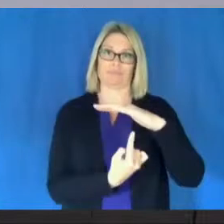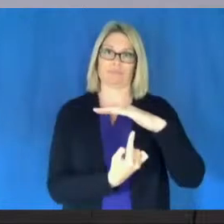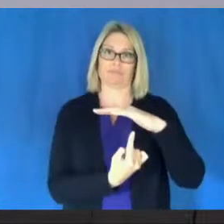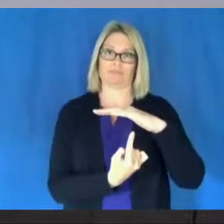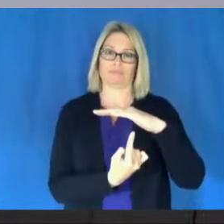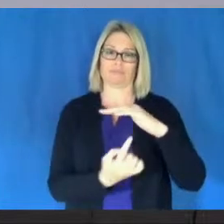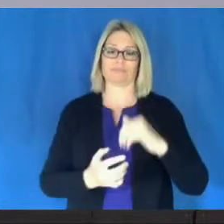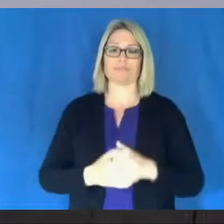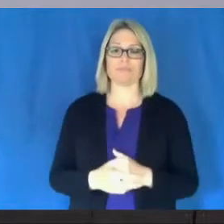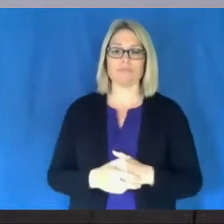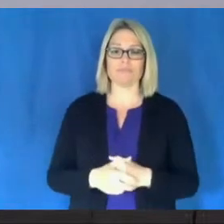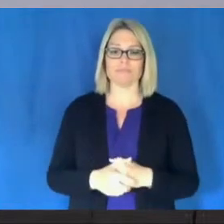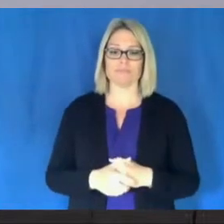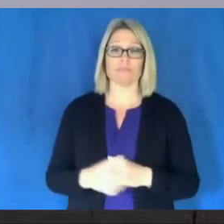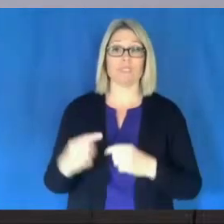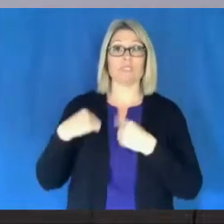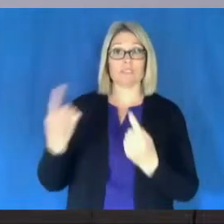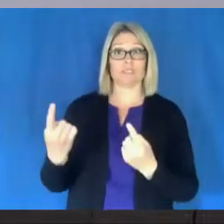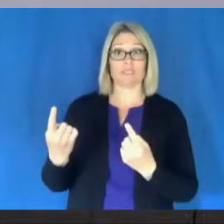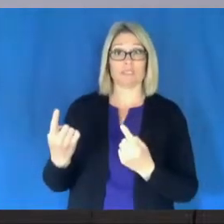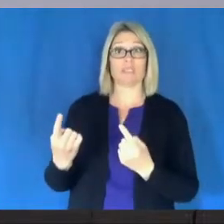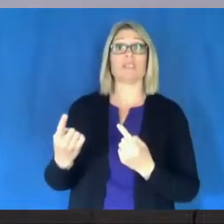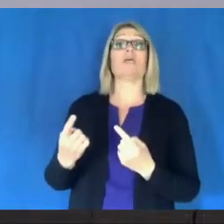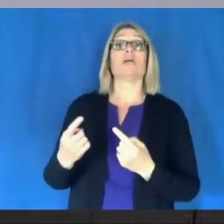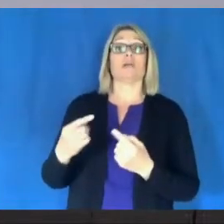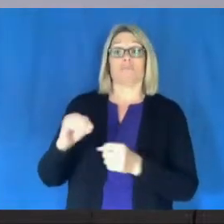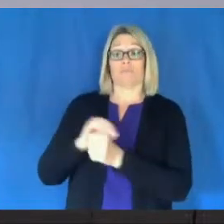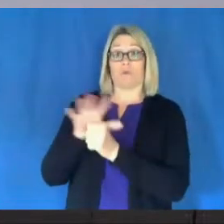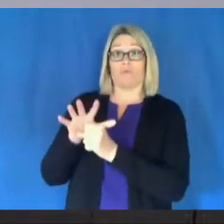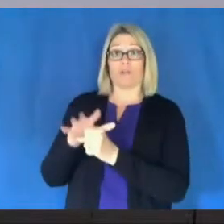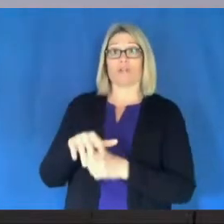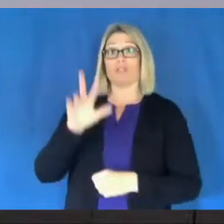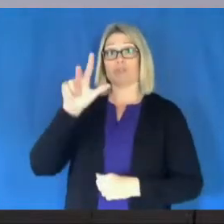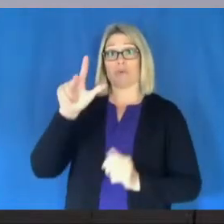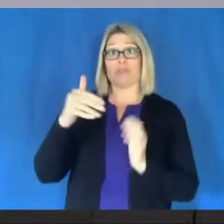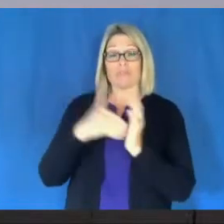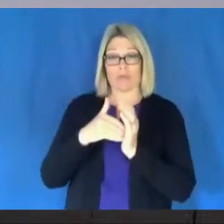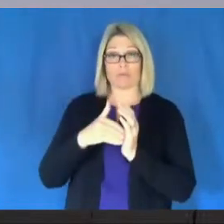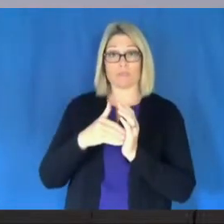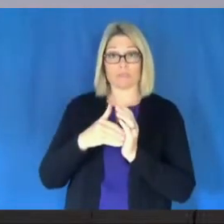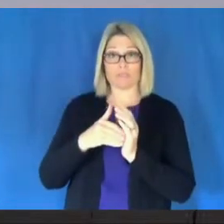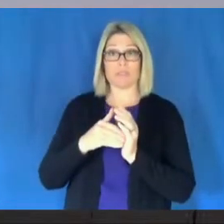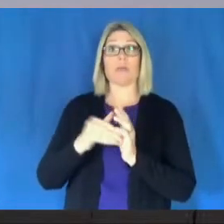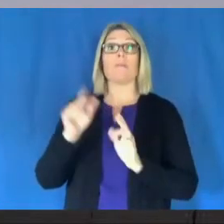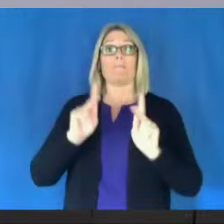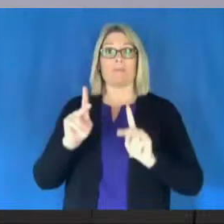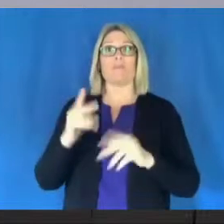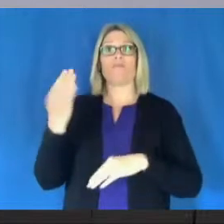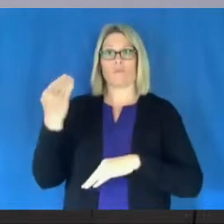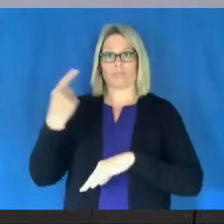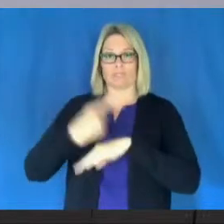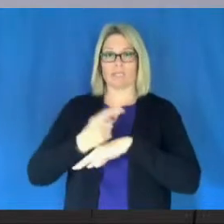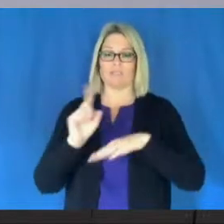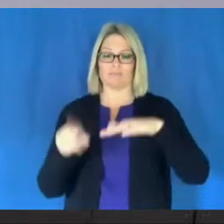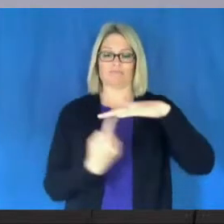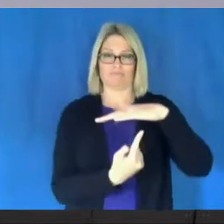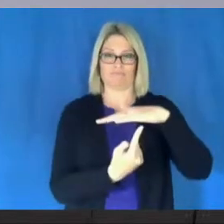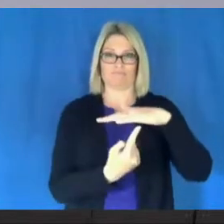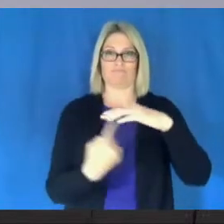Since the pandemic began, almost 23,000 households have successfully completed 14 days of